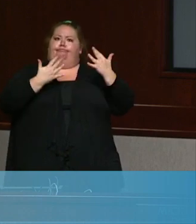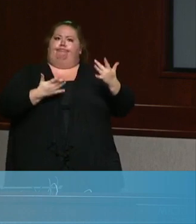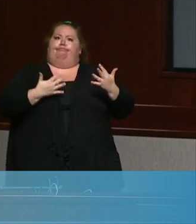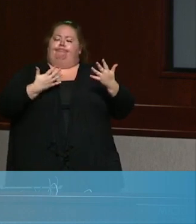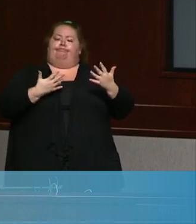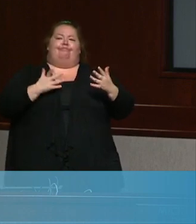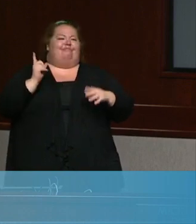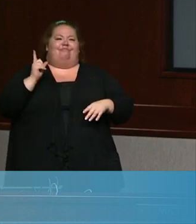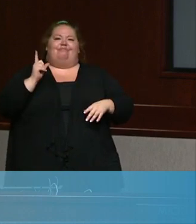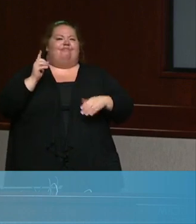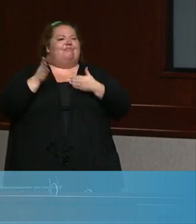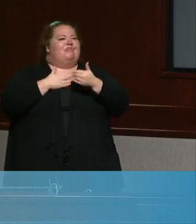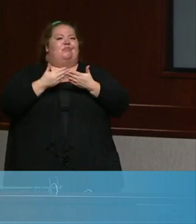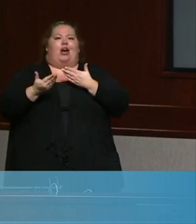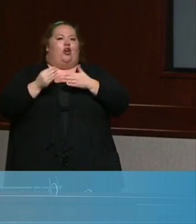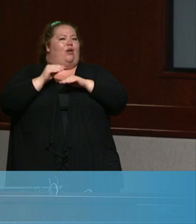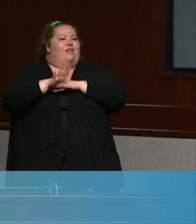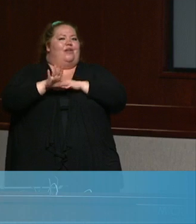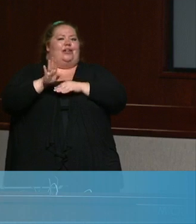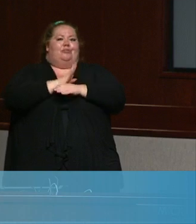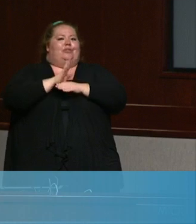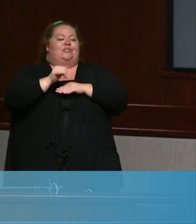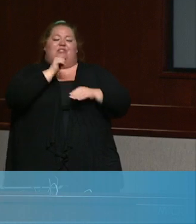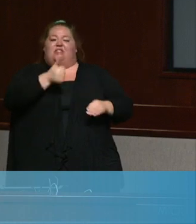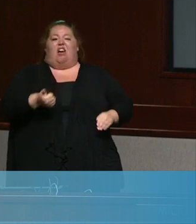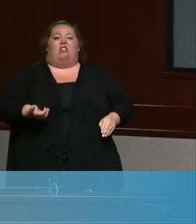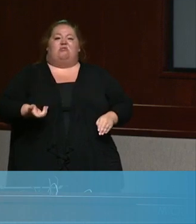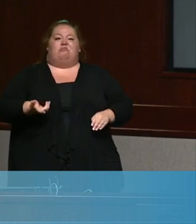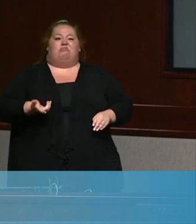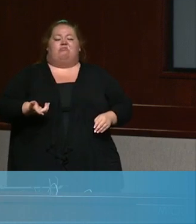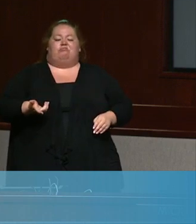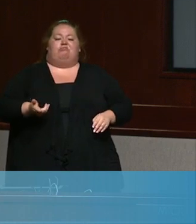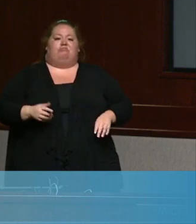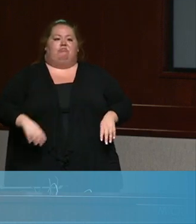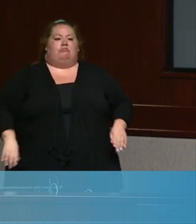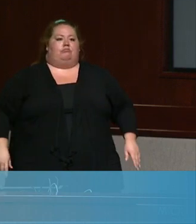not affect businesses today. Hopefully that answers your question.